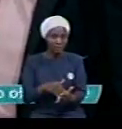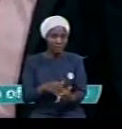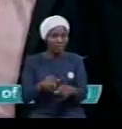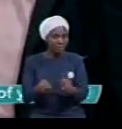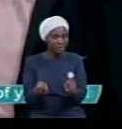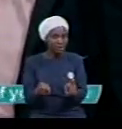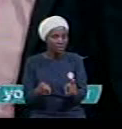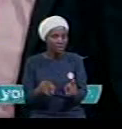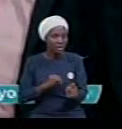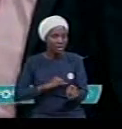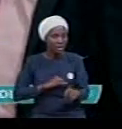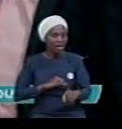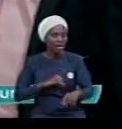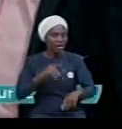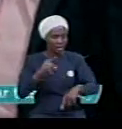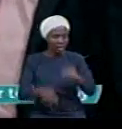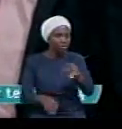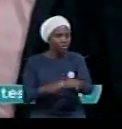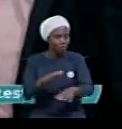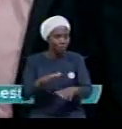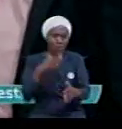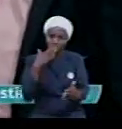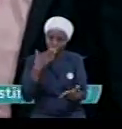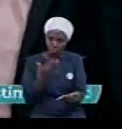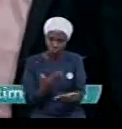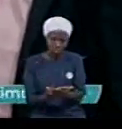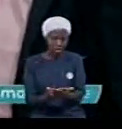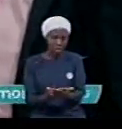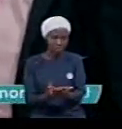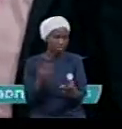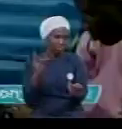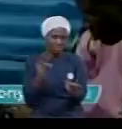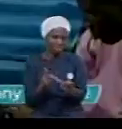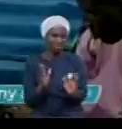I couldn't work very well.